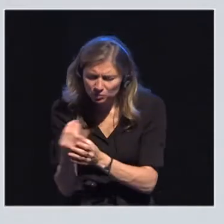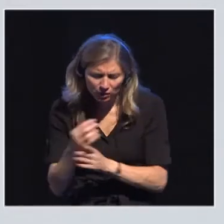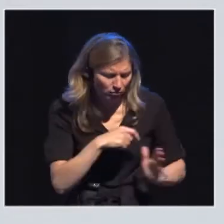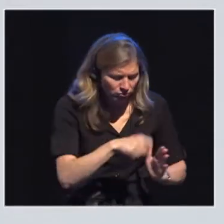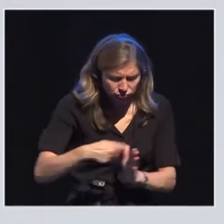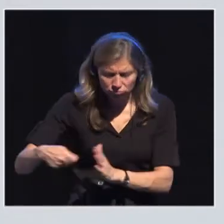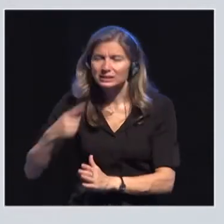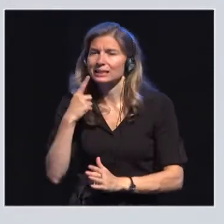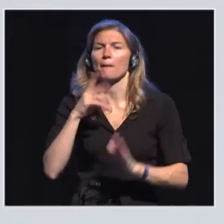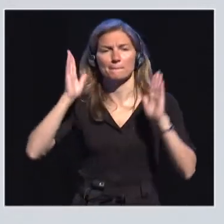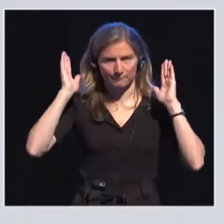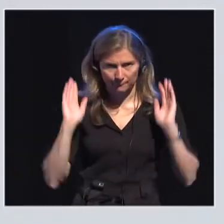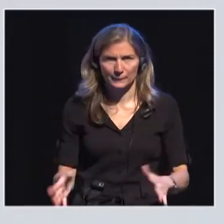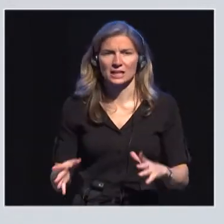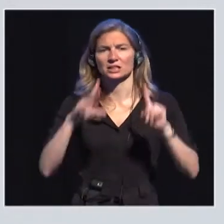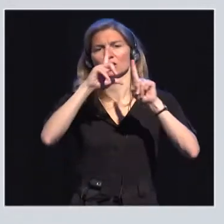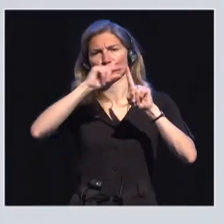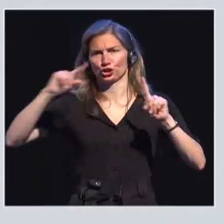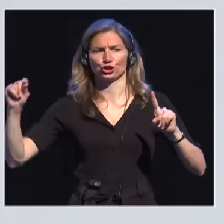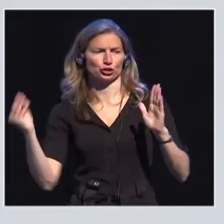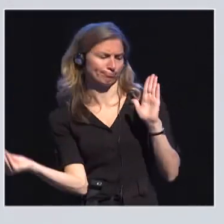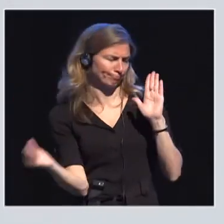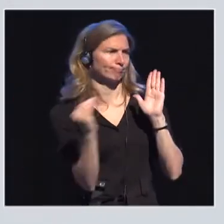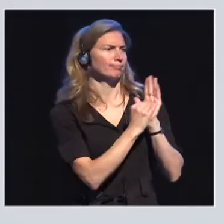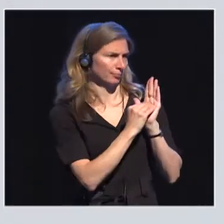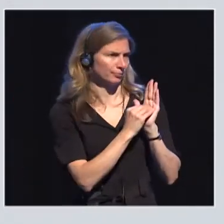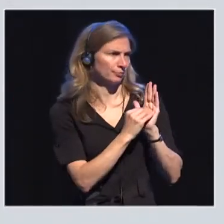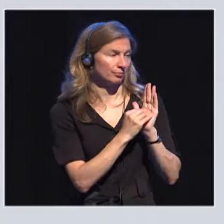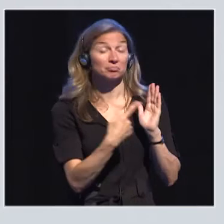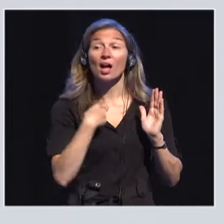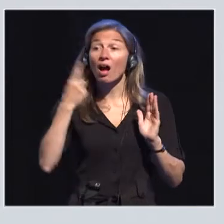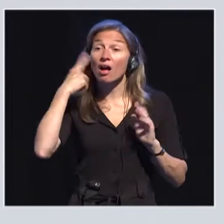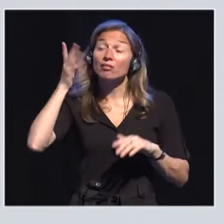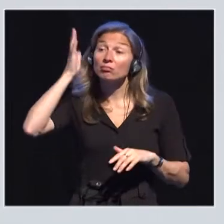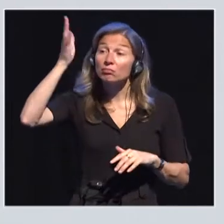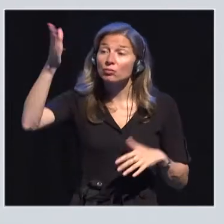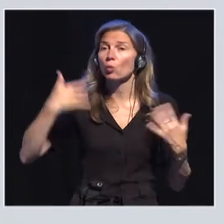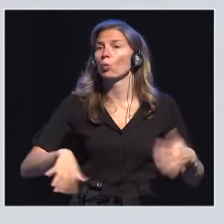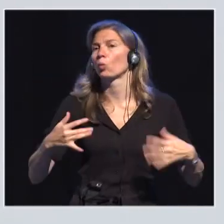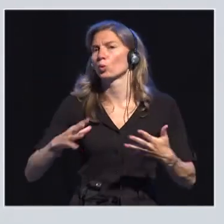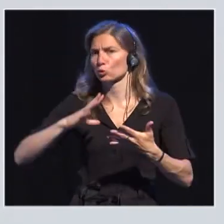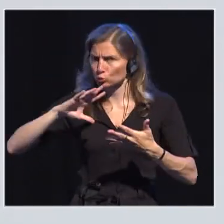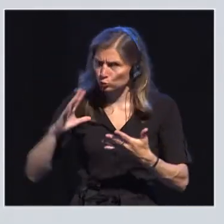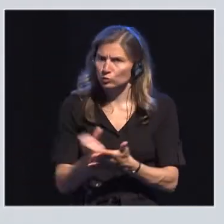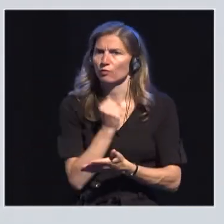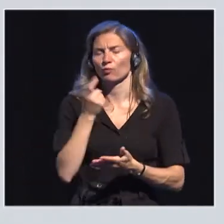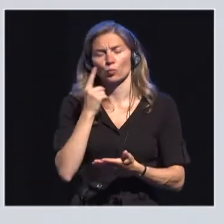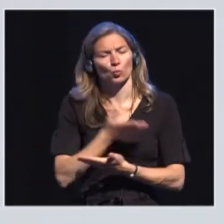digital component, and I believe it will be really useful for all African countries also.